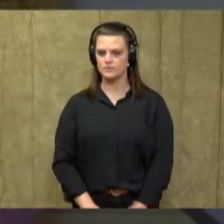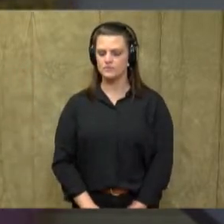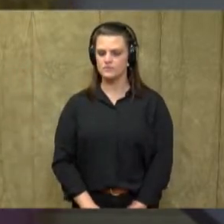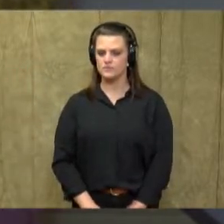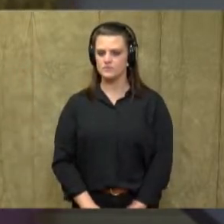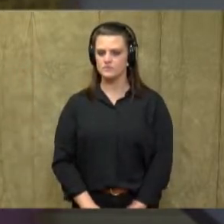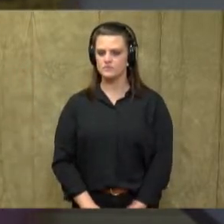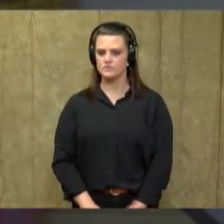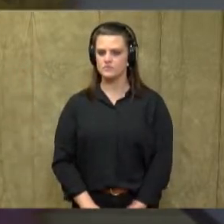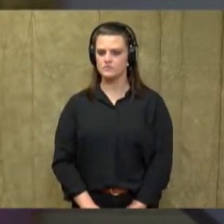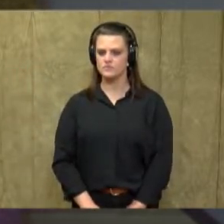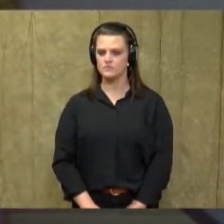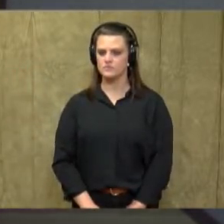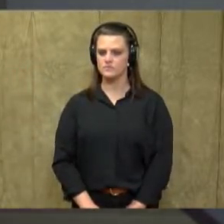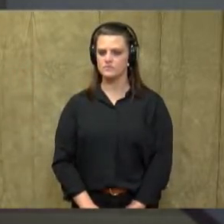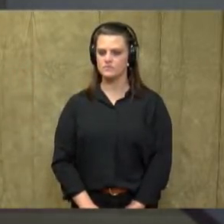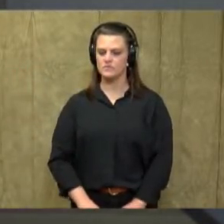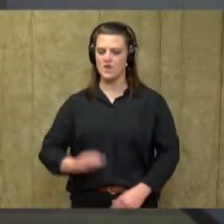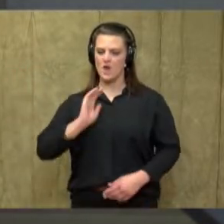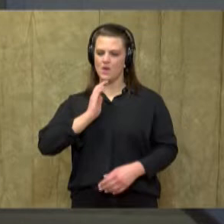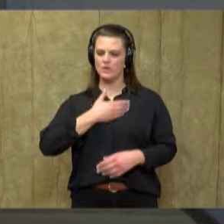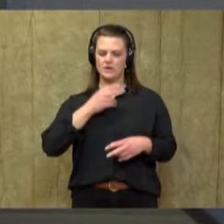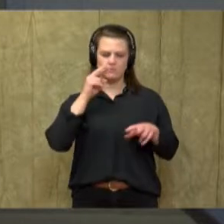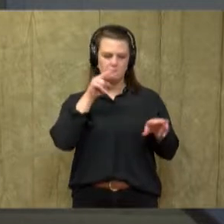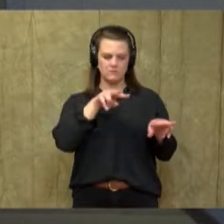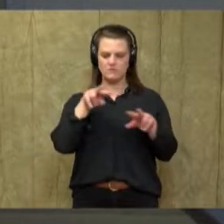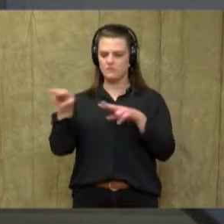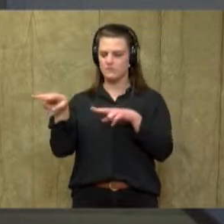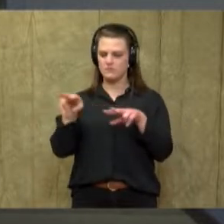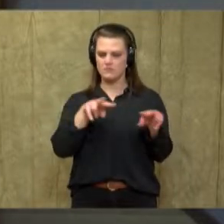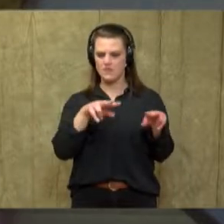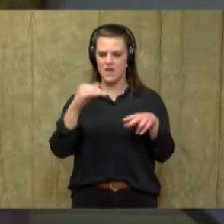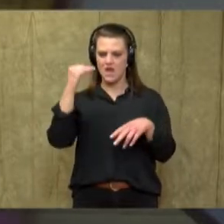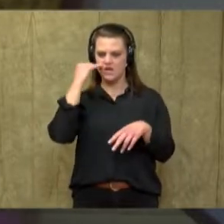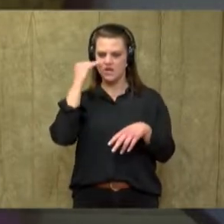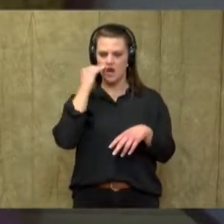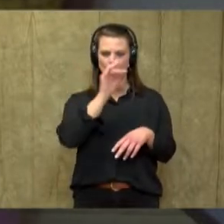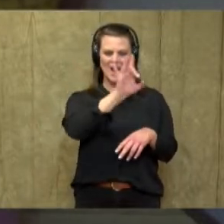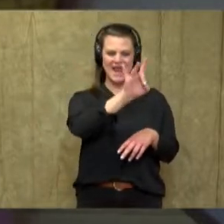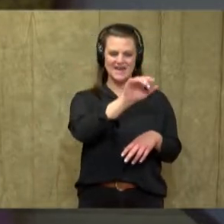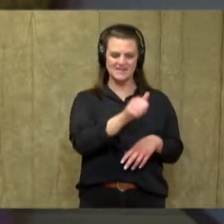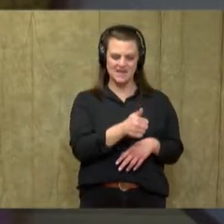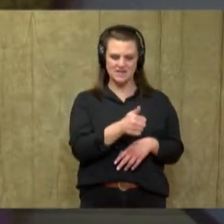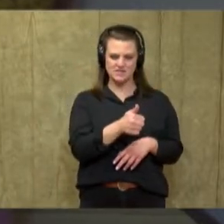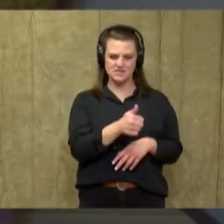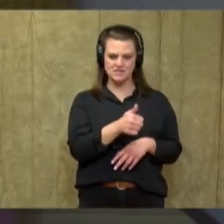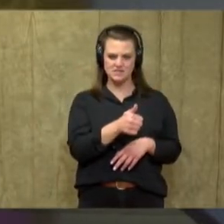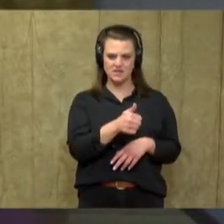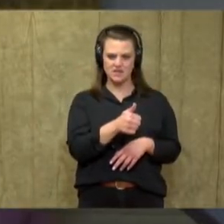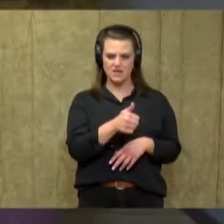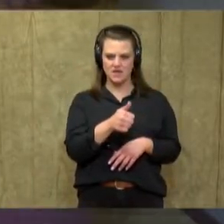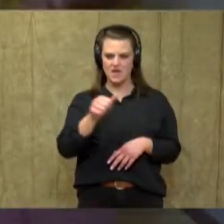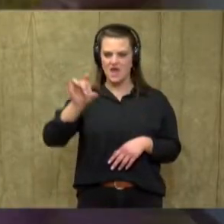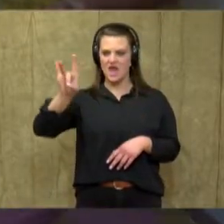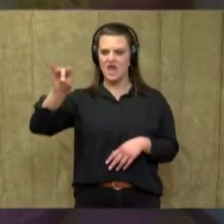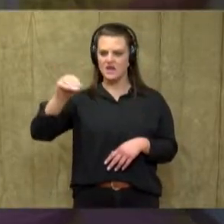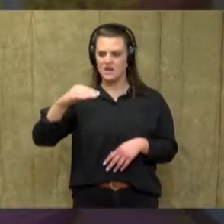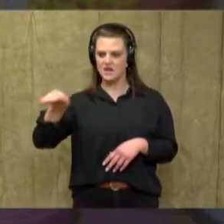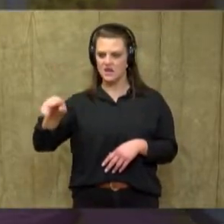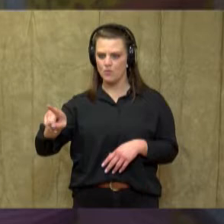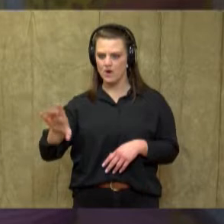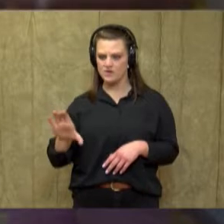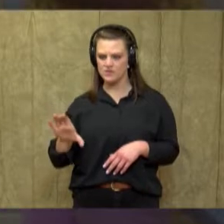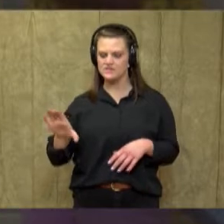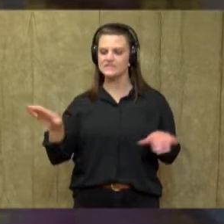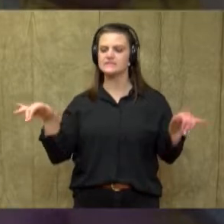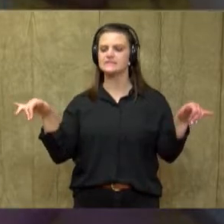0.80. And we can look at this and we know that 8 tenths is the same amount as 80